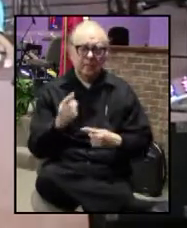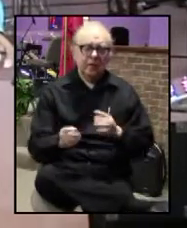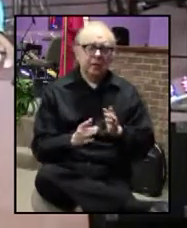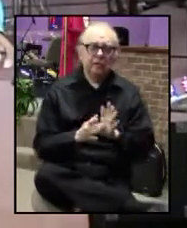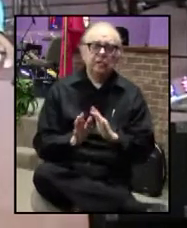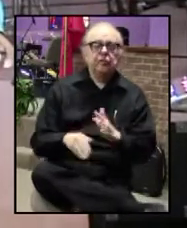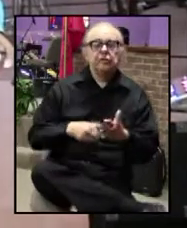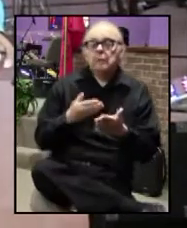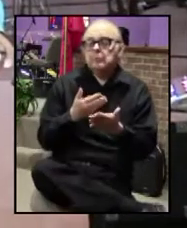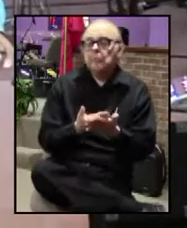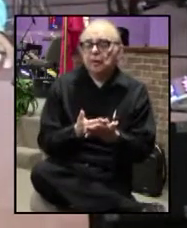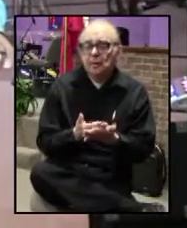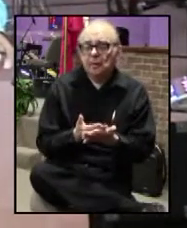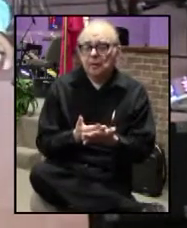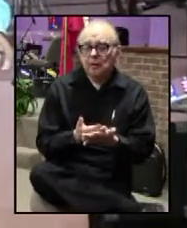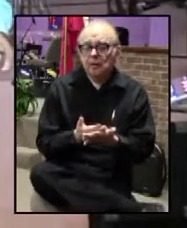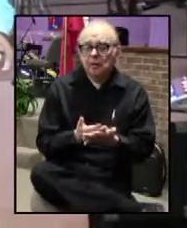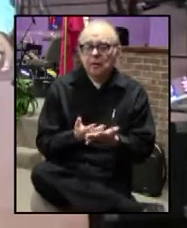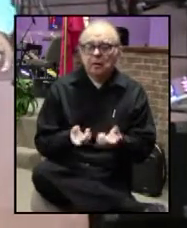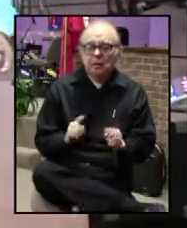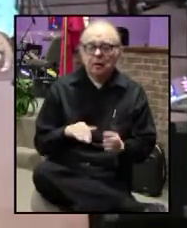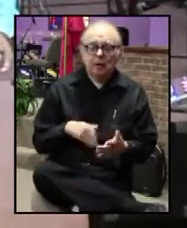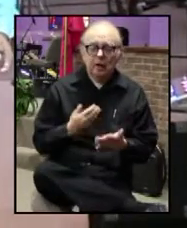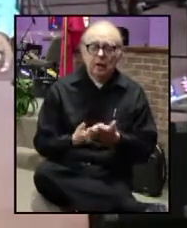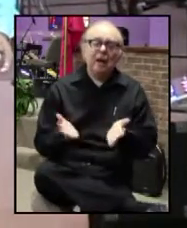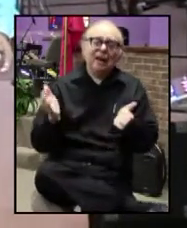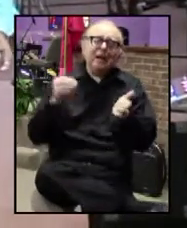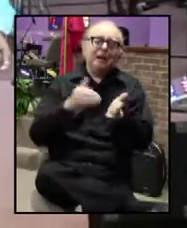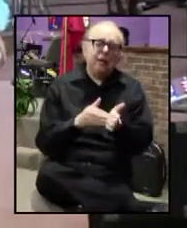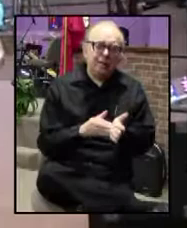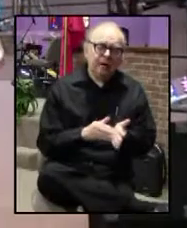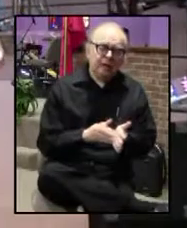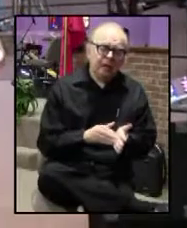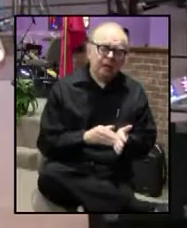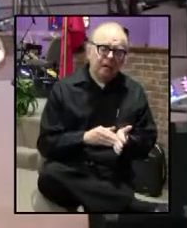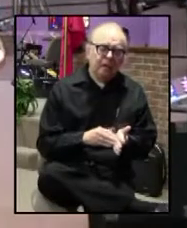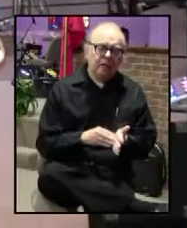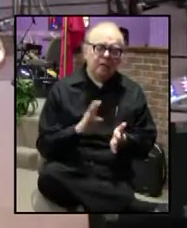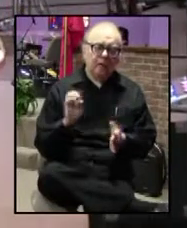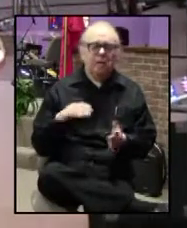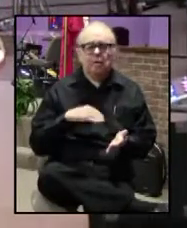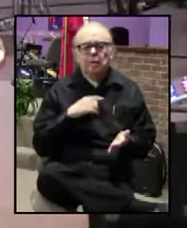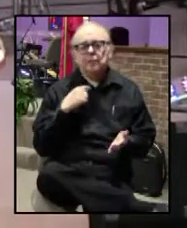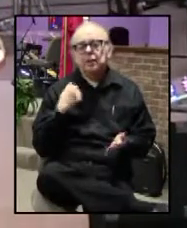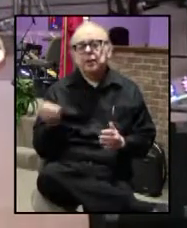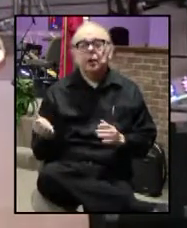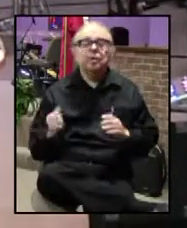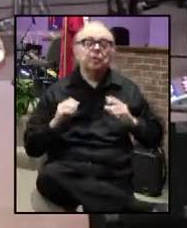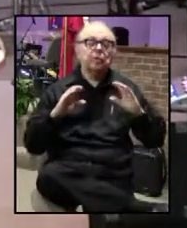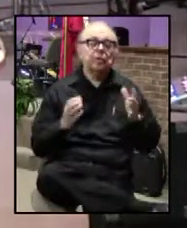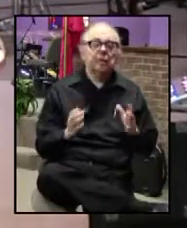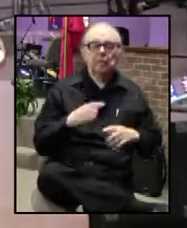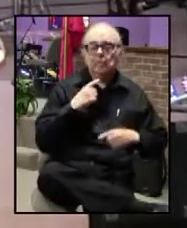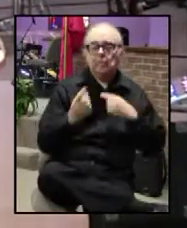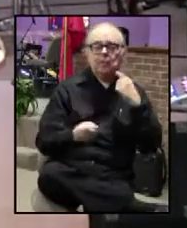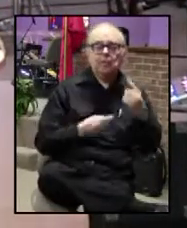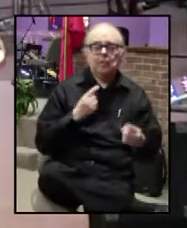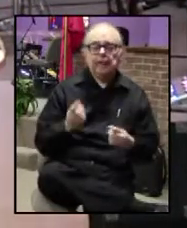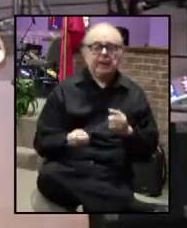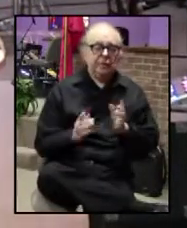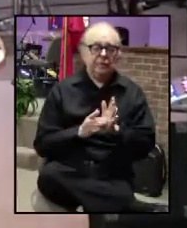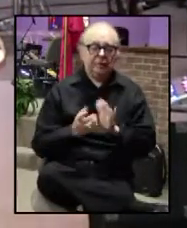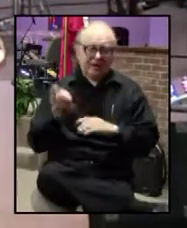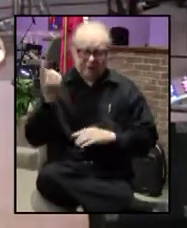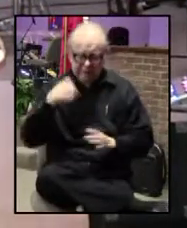birth. And when Jesus comes again, there will be another chorus proclaiming his